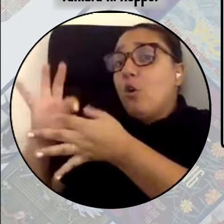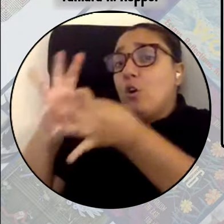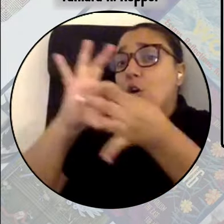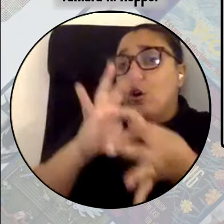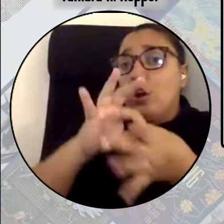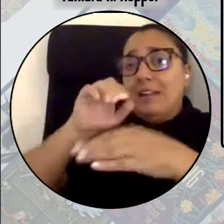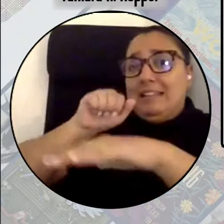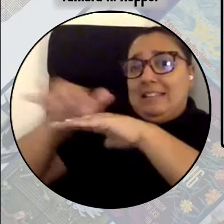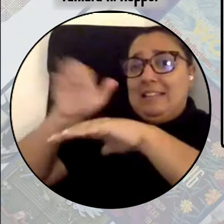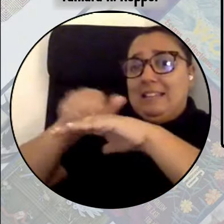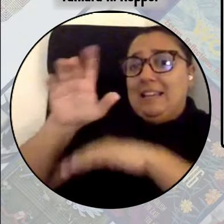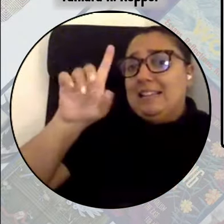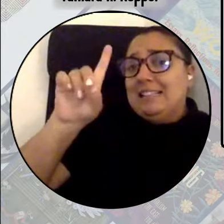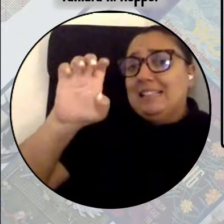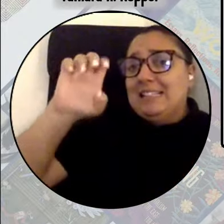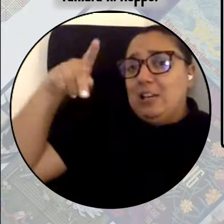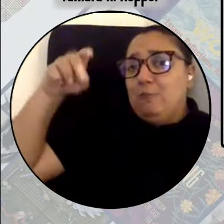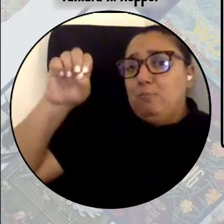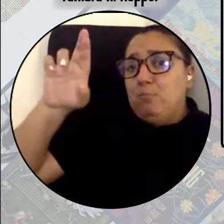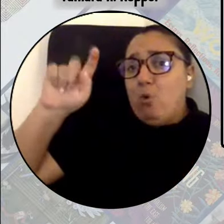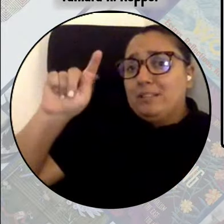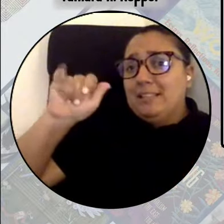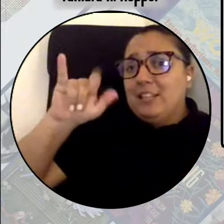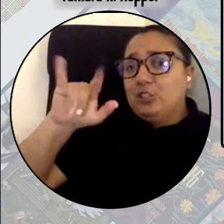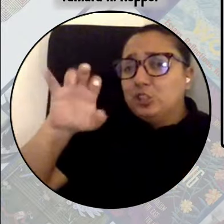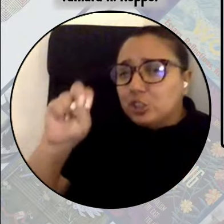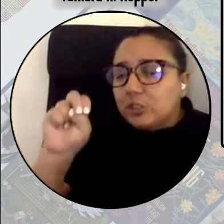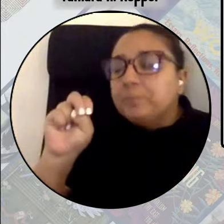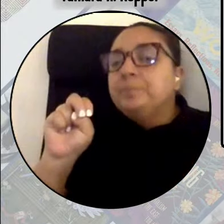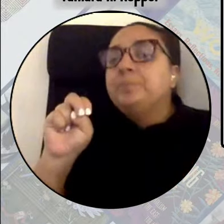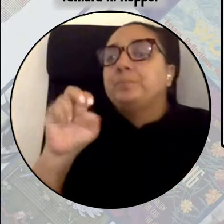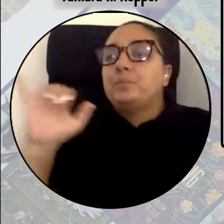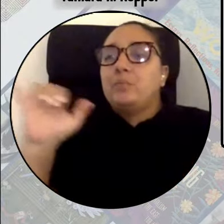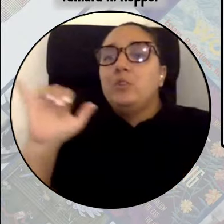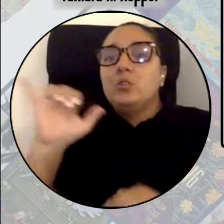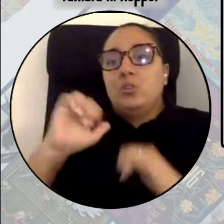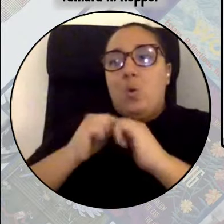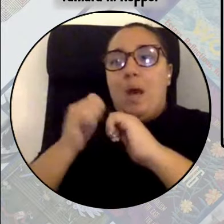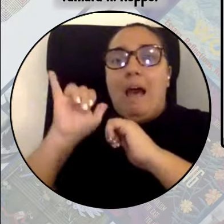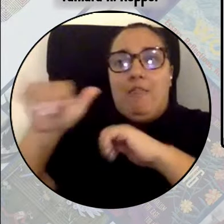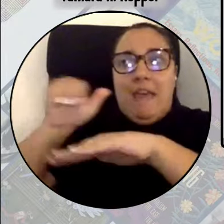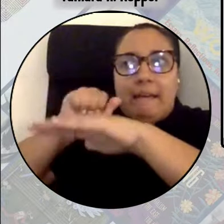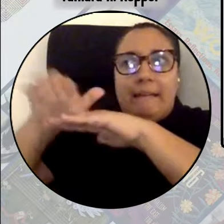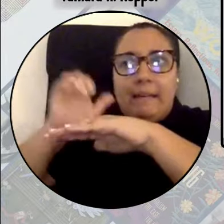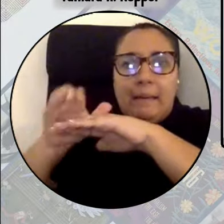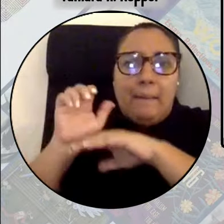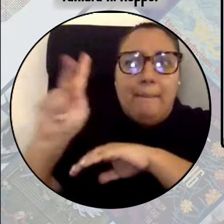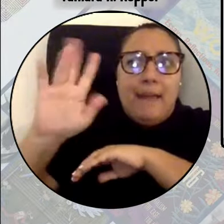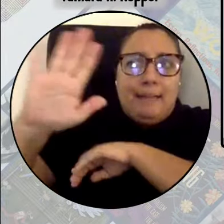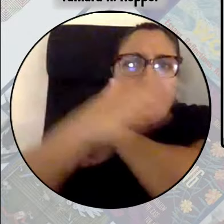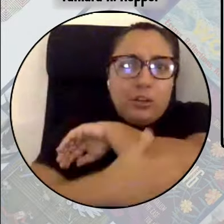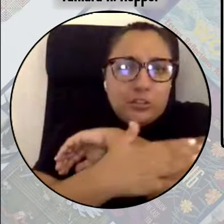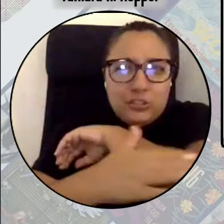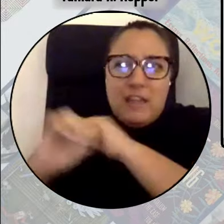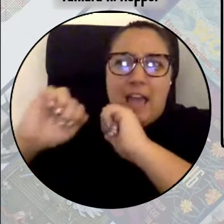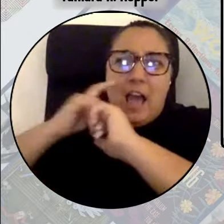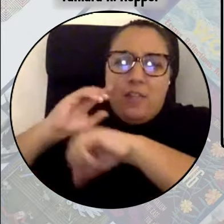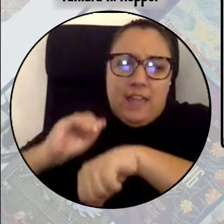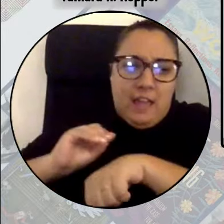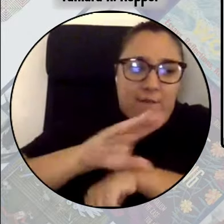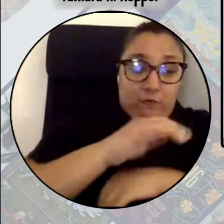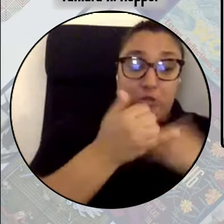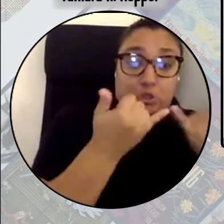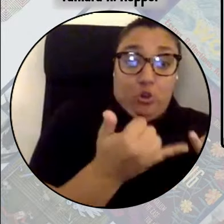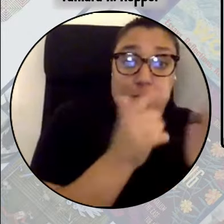these early policies are setting kind of foundations for policies that we'll be looking at and that the bulk